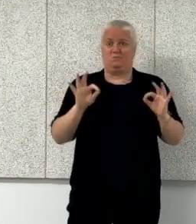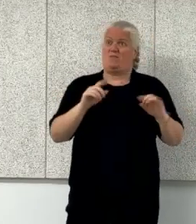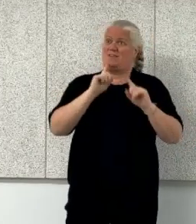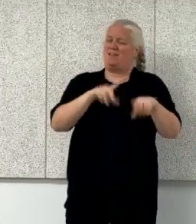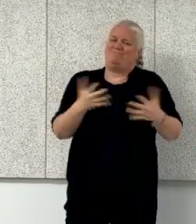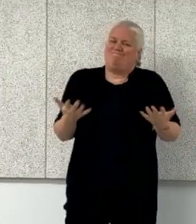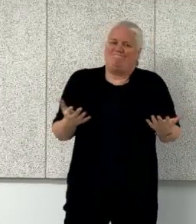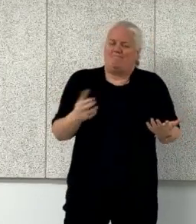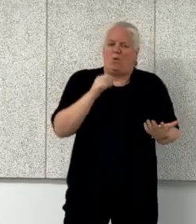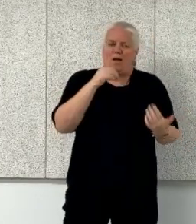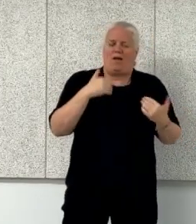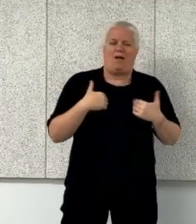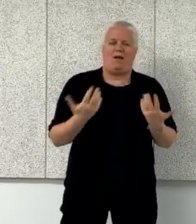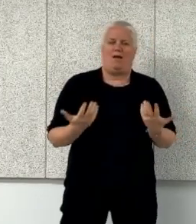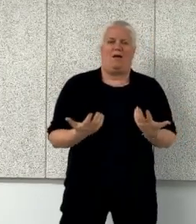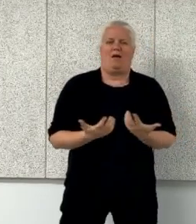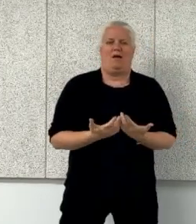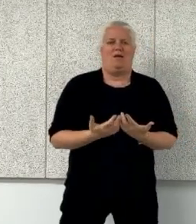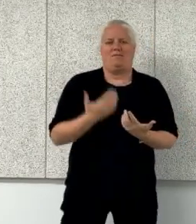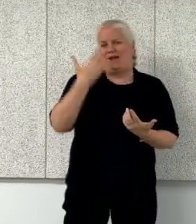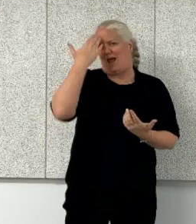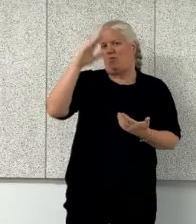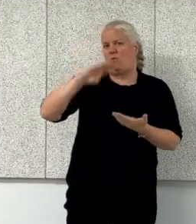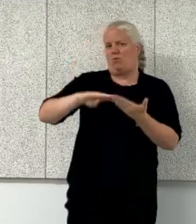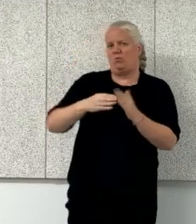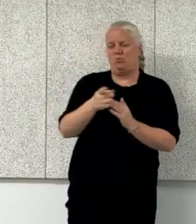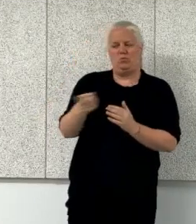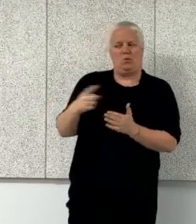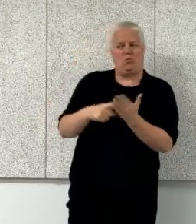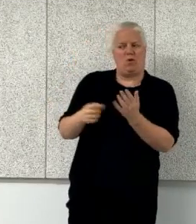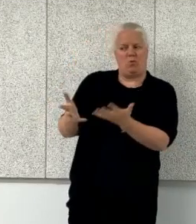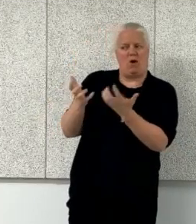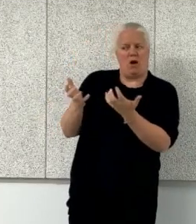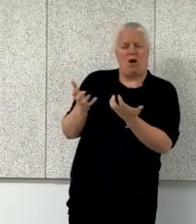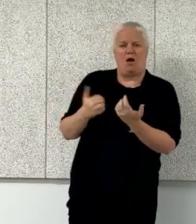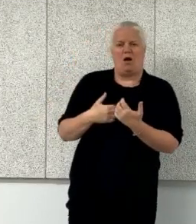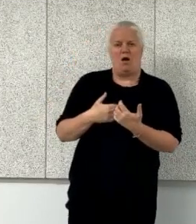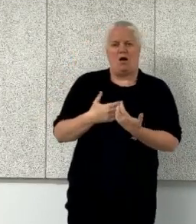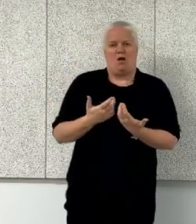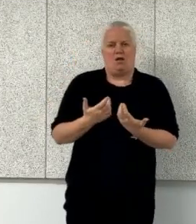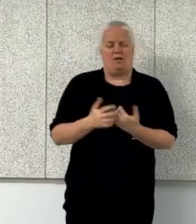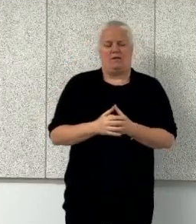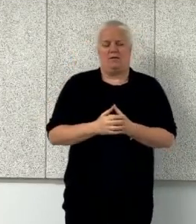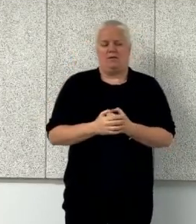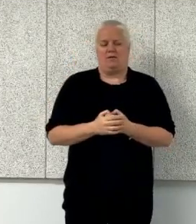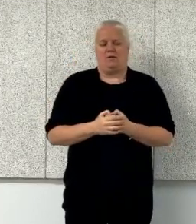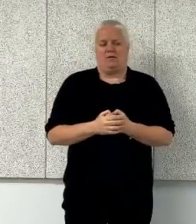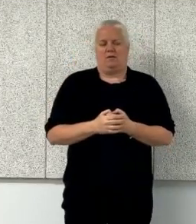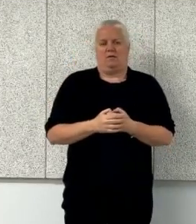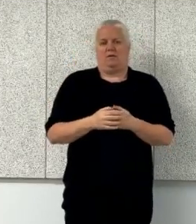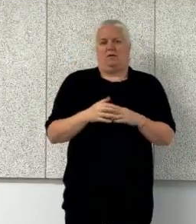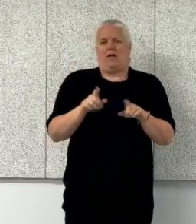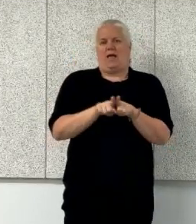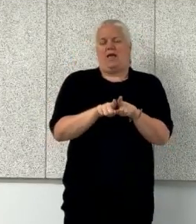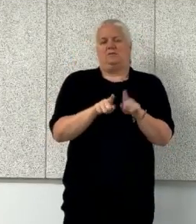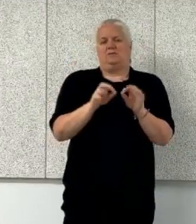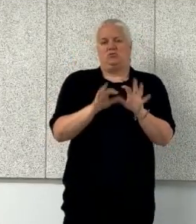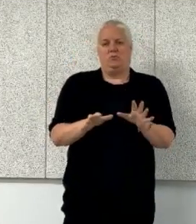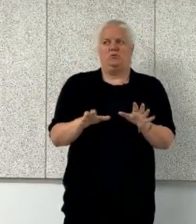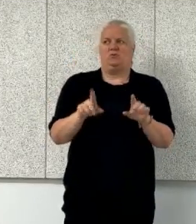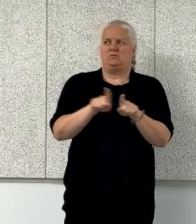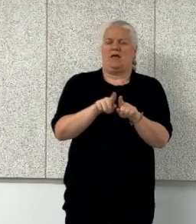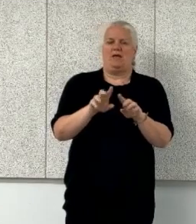I don't know from the community what they want, in terms of who we are as interpreters or service